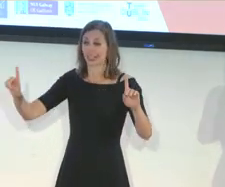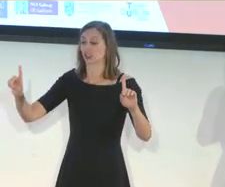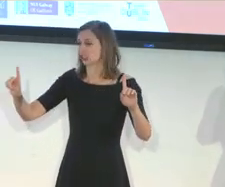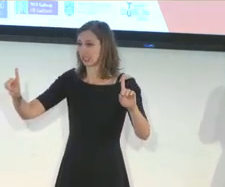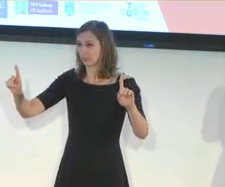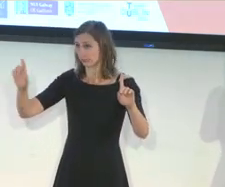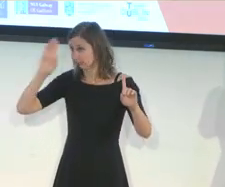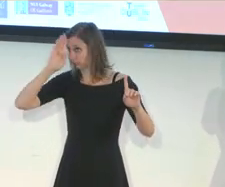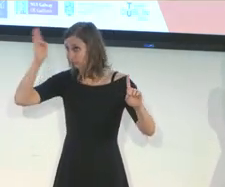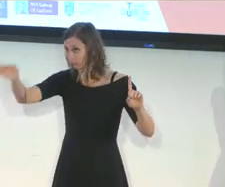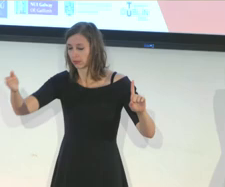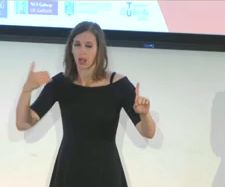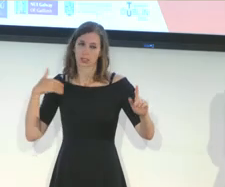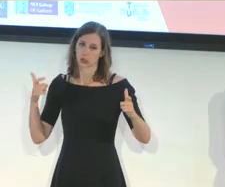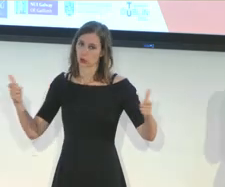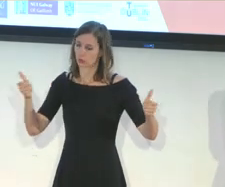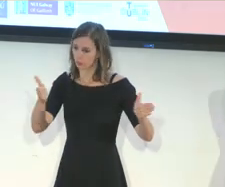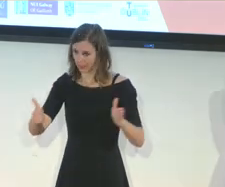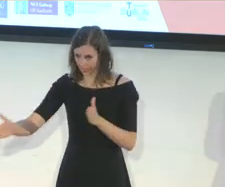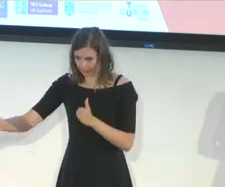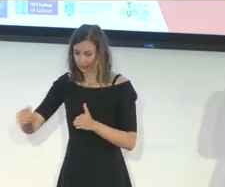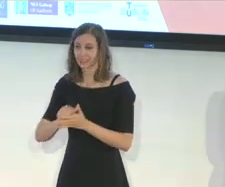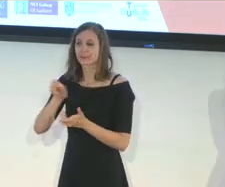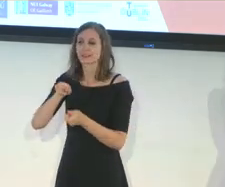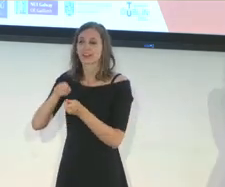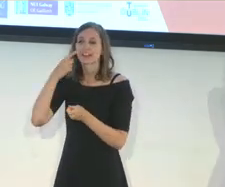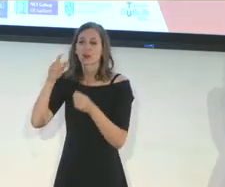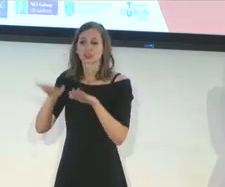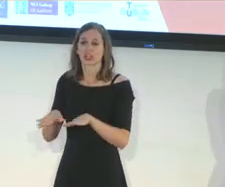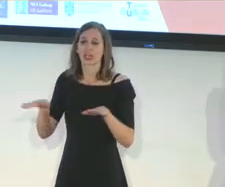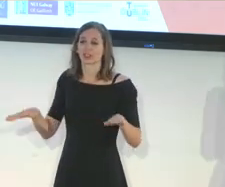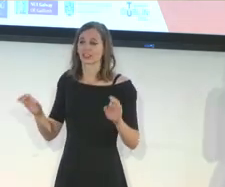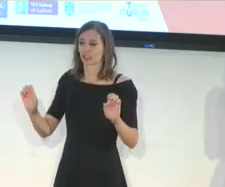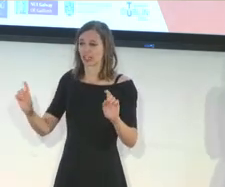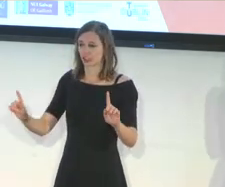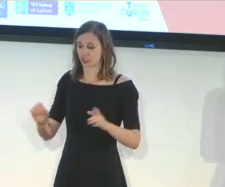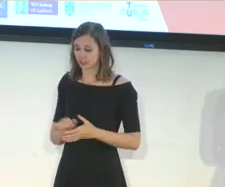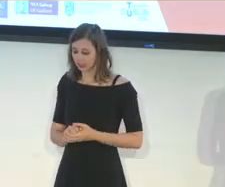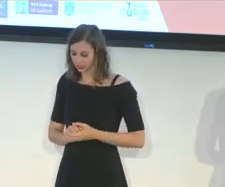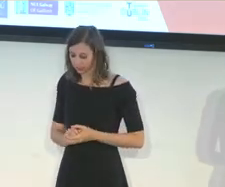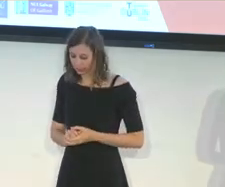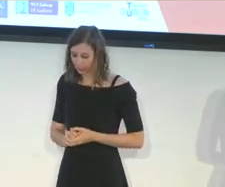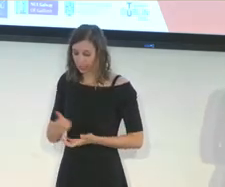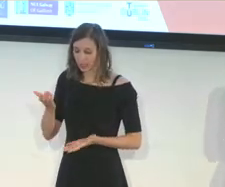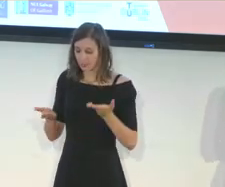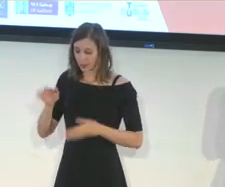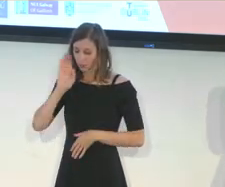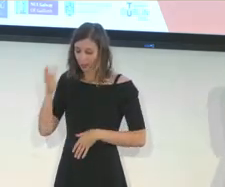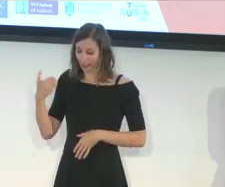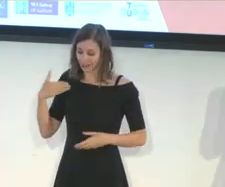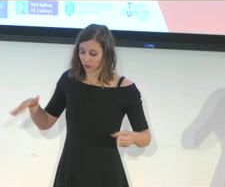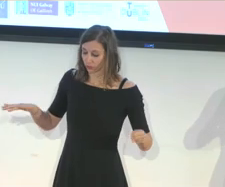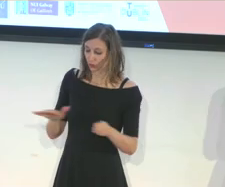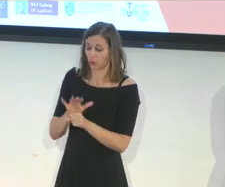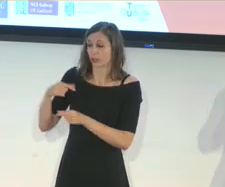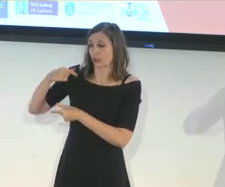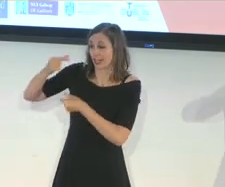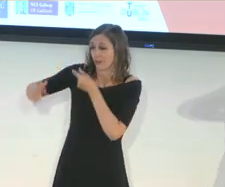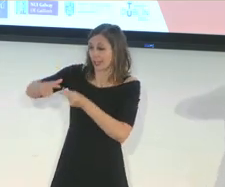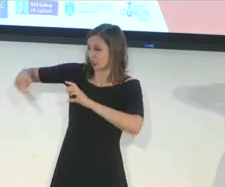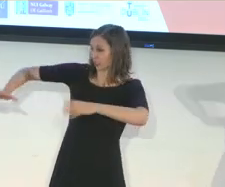And if these plans, particularly at child education level, succeed, we might have entire generations that are shaped by this